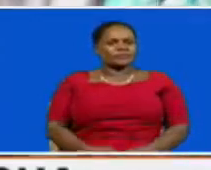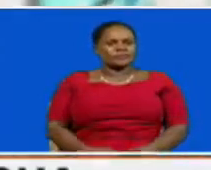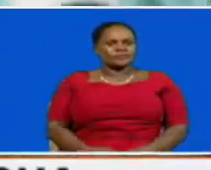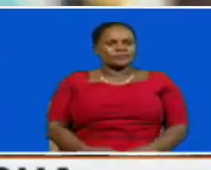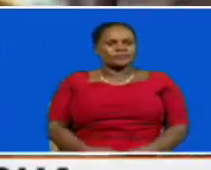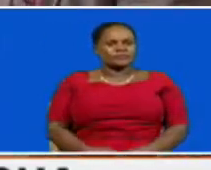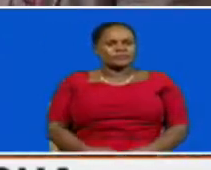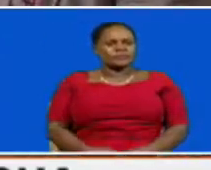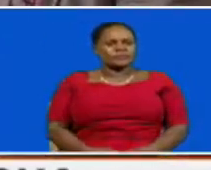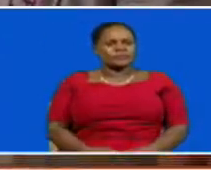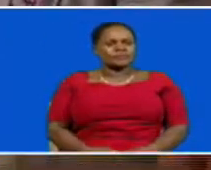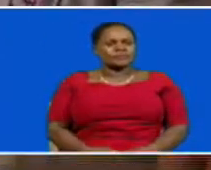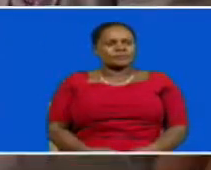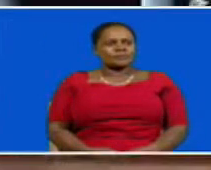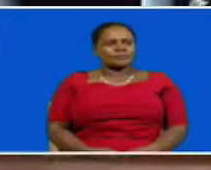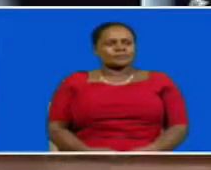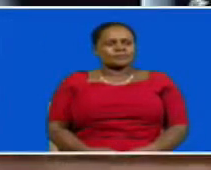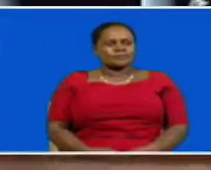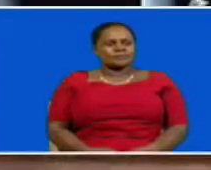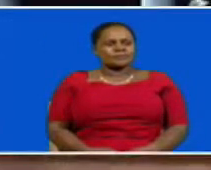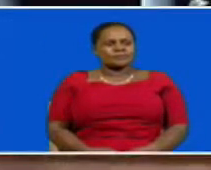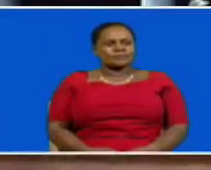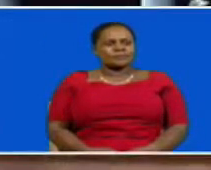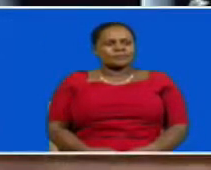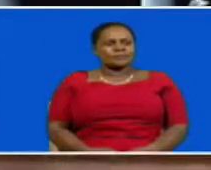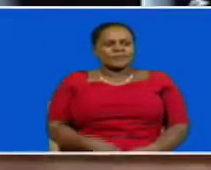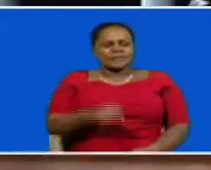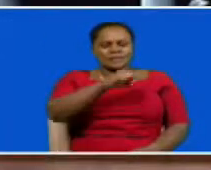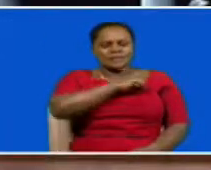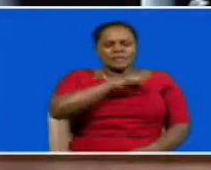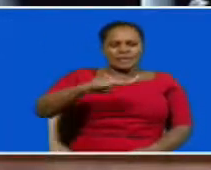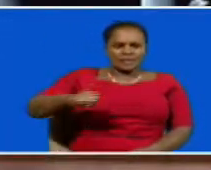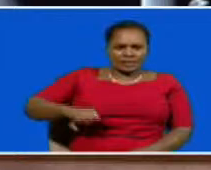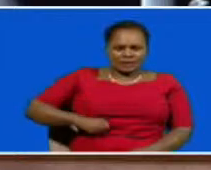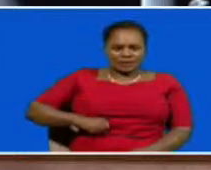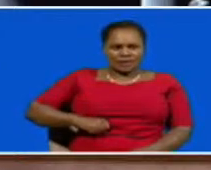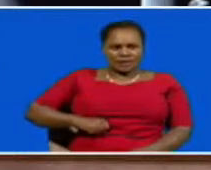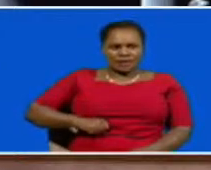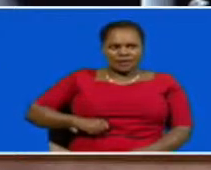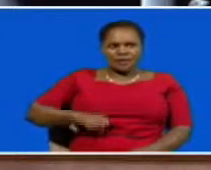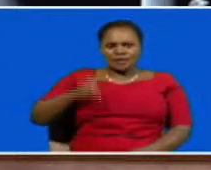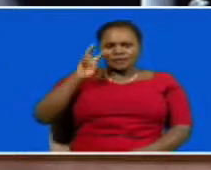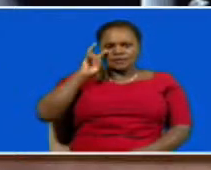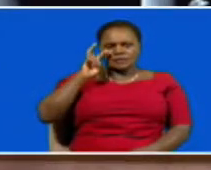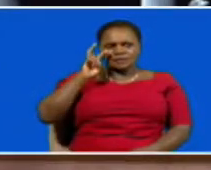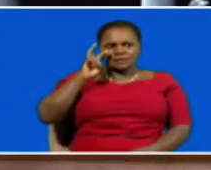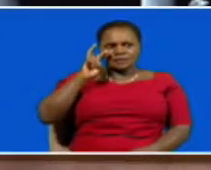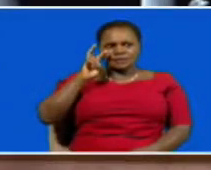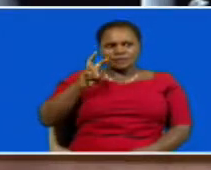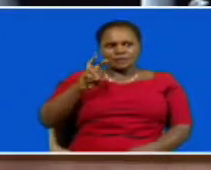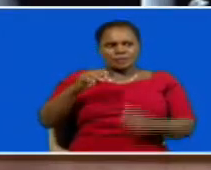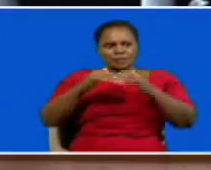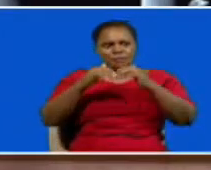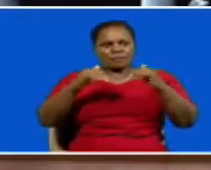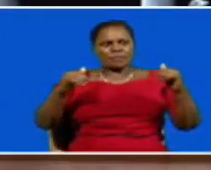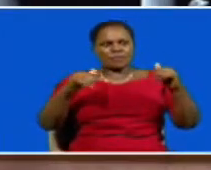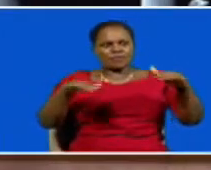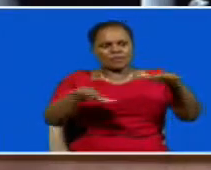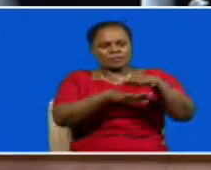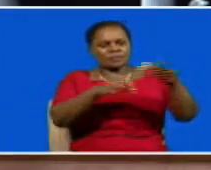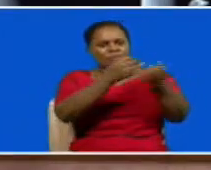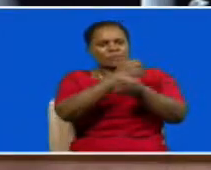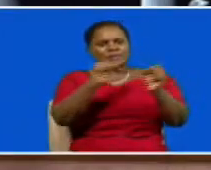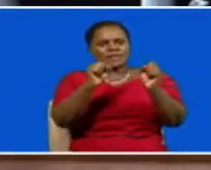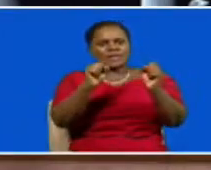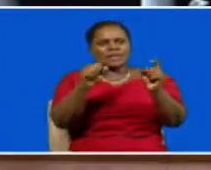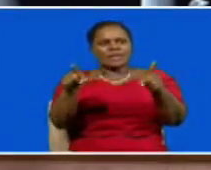KTN News, Nairobi. Now, the Senate has identified the fallout between Deputy President Rigathi